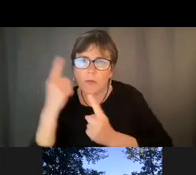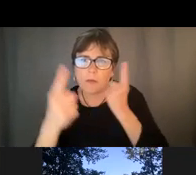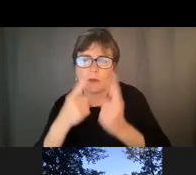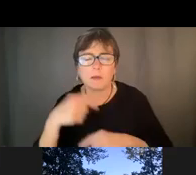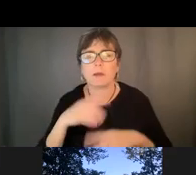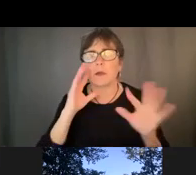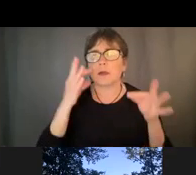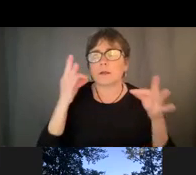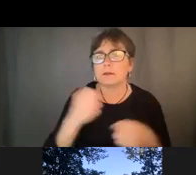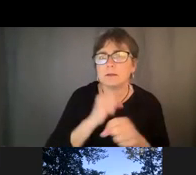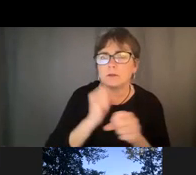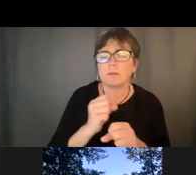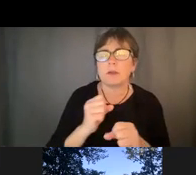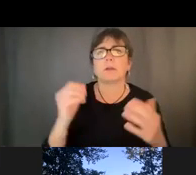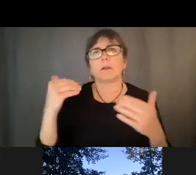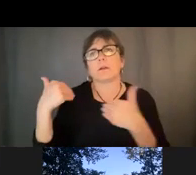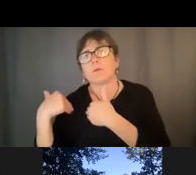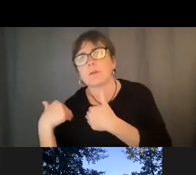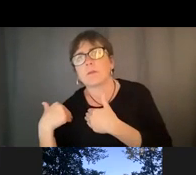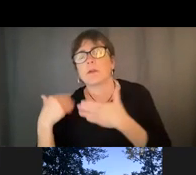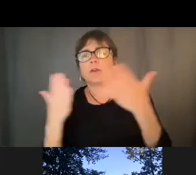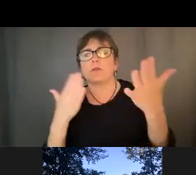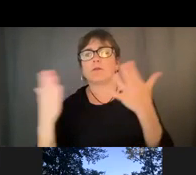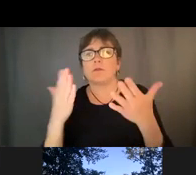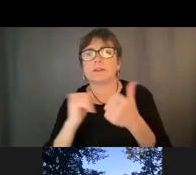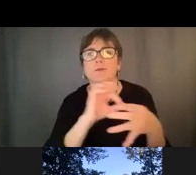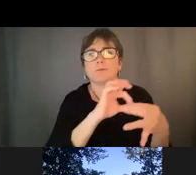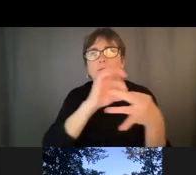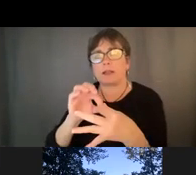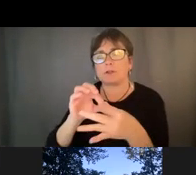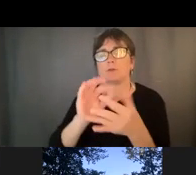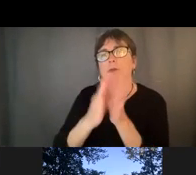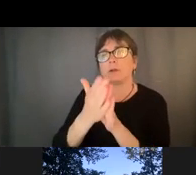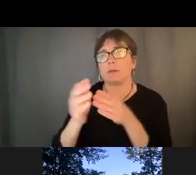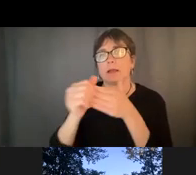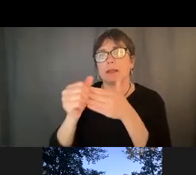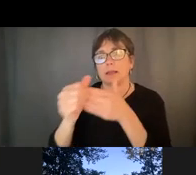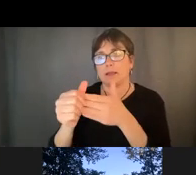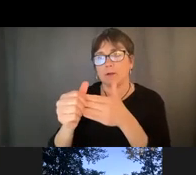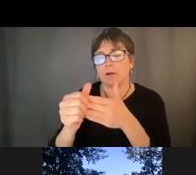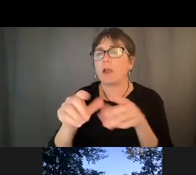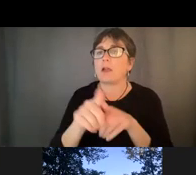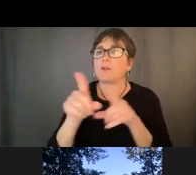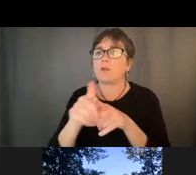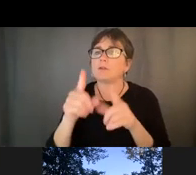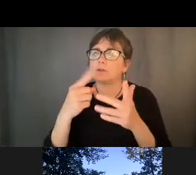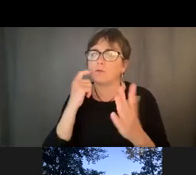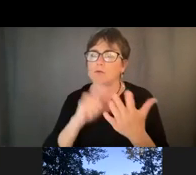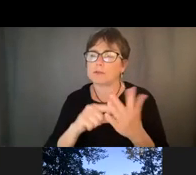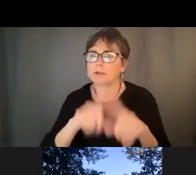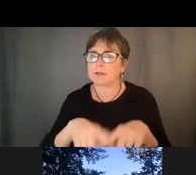as it relates to leadership and looking at different styles. So helping young adults